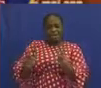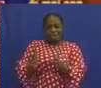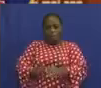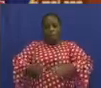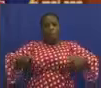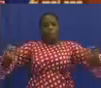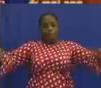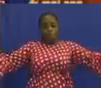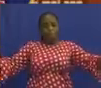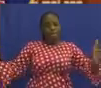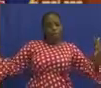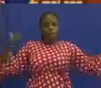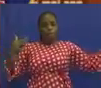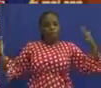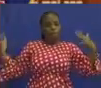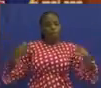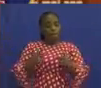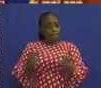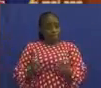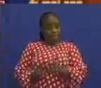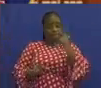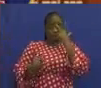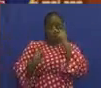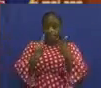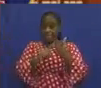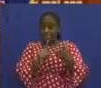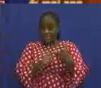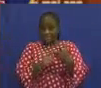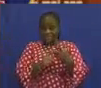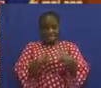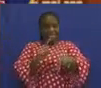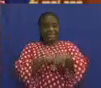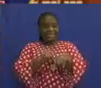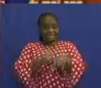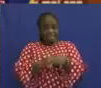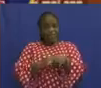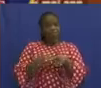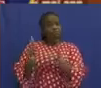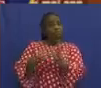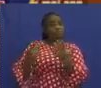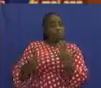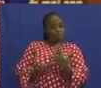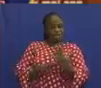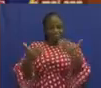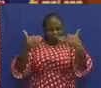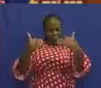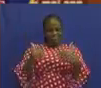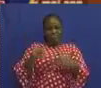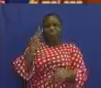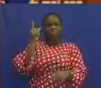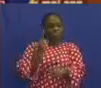open air spaces. Thirdly, the duration of such events is limited